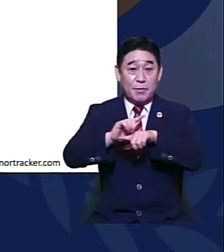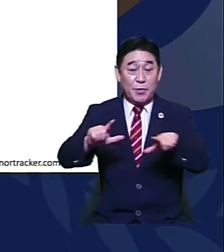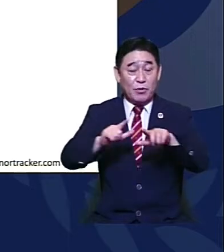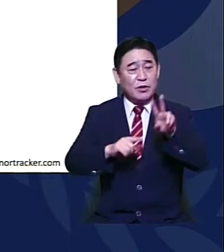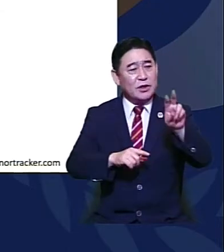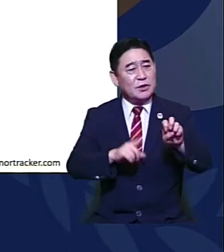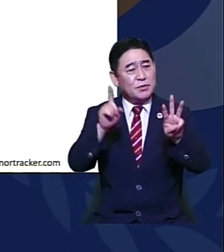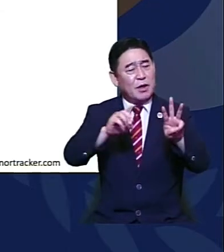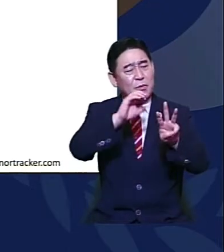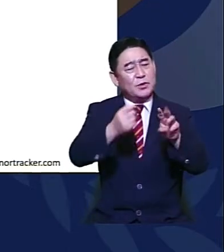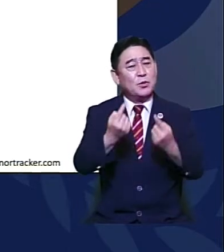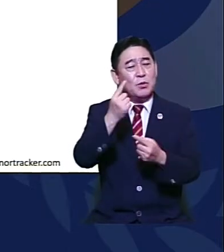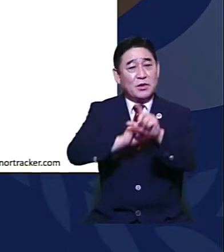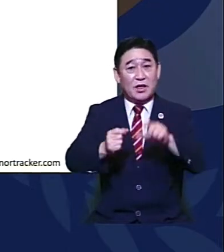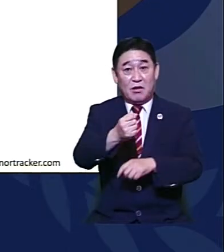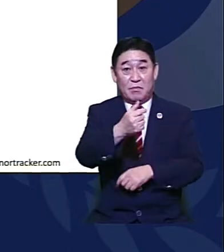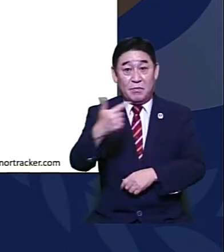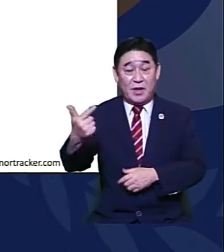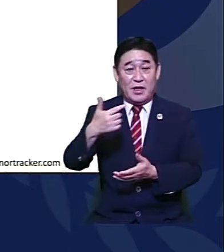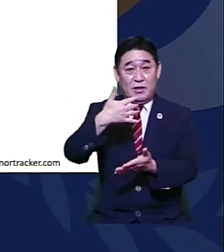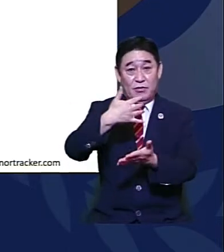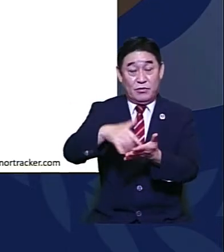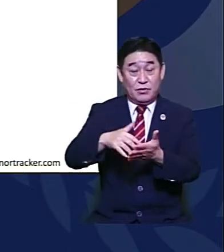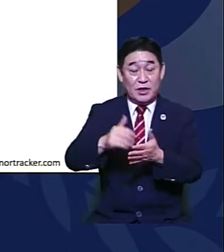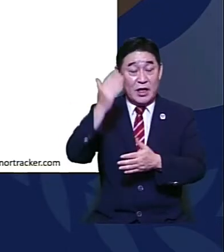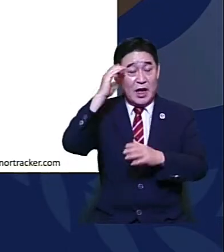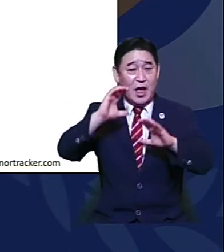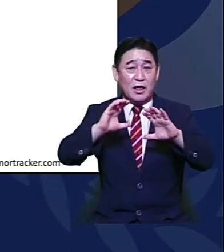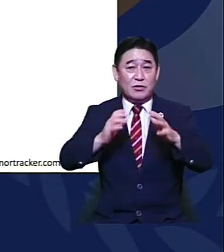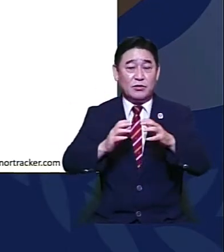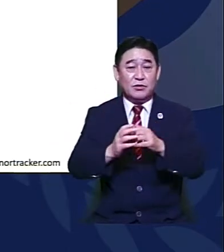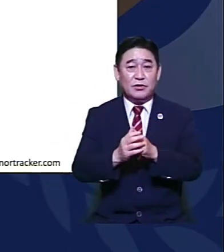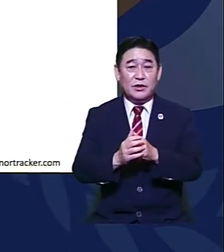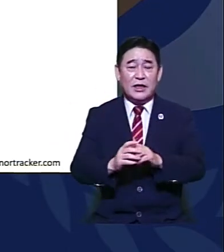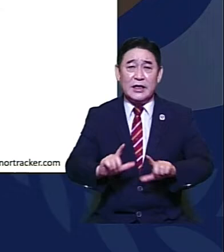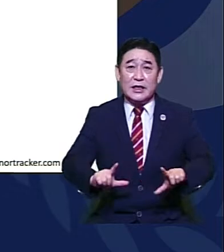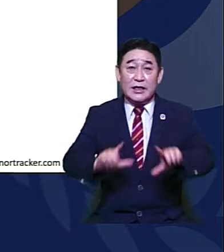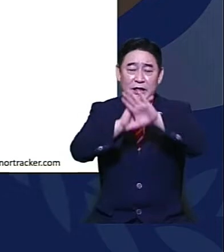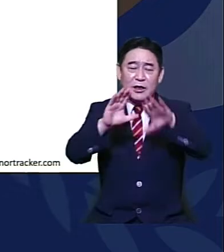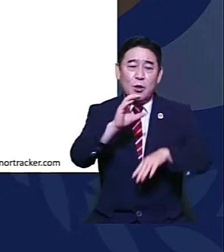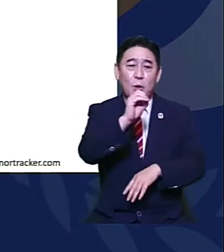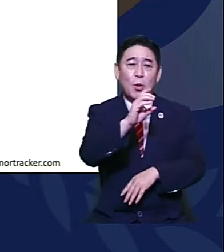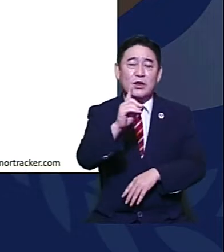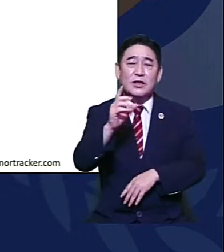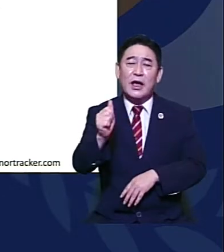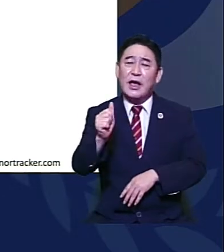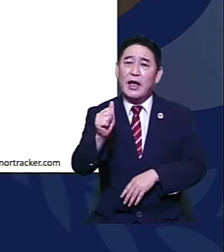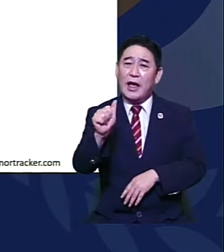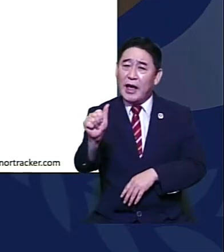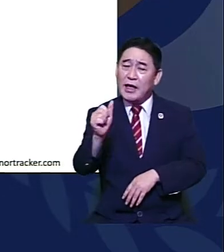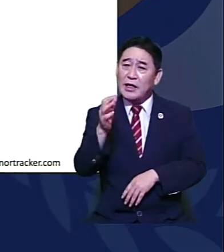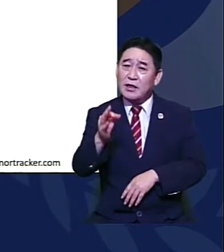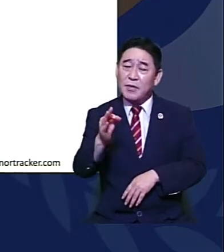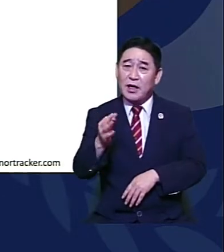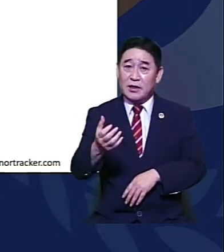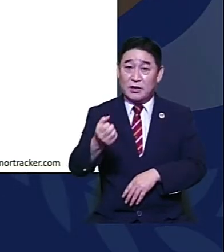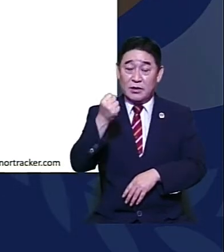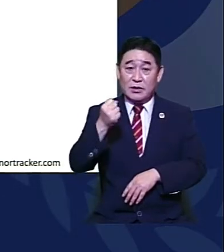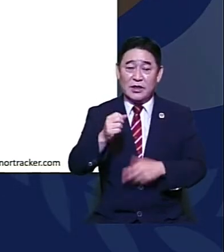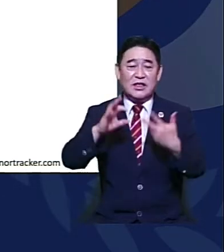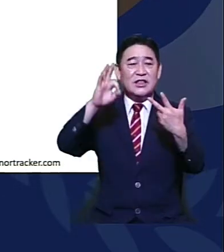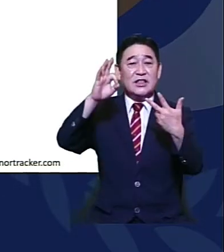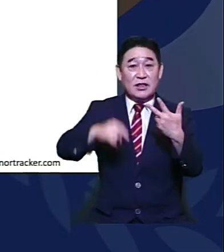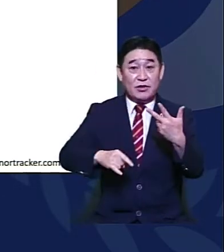Korea ranks at 7th in absolute terms of climate ODA, compared to 10th